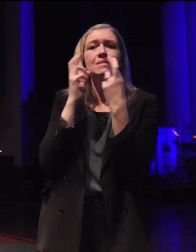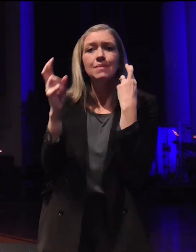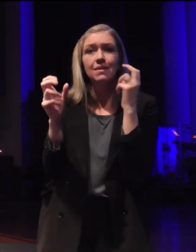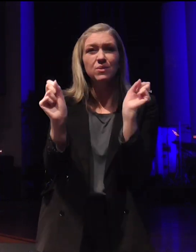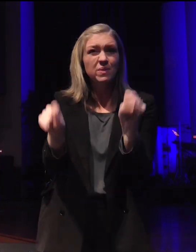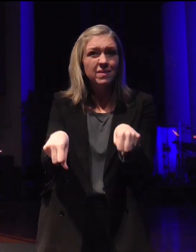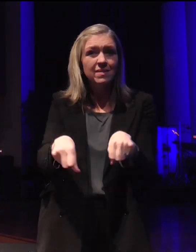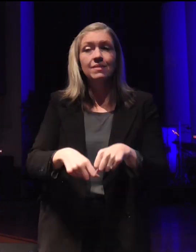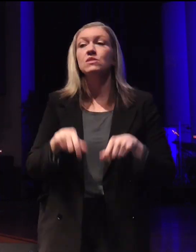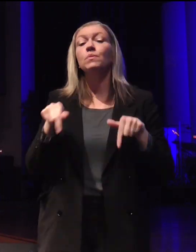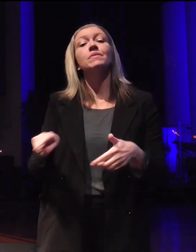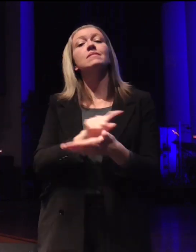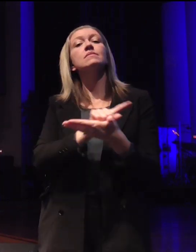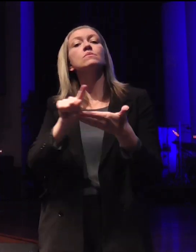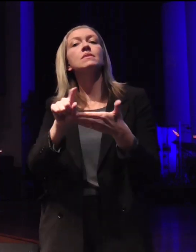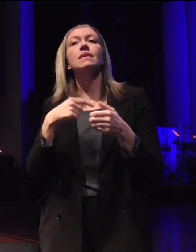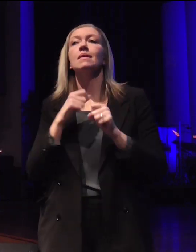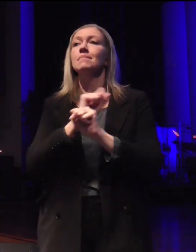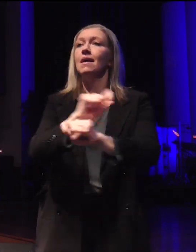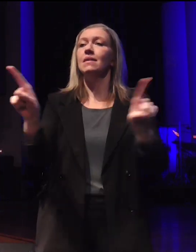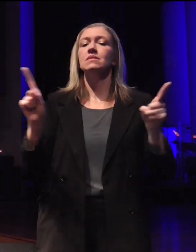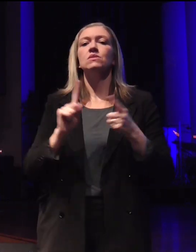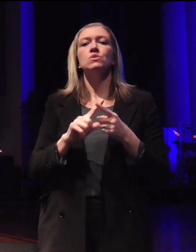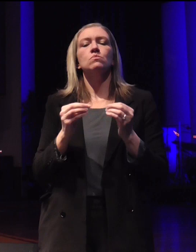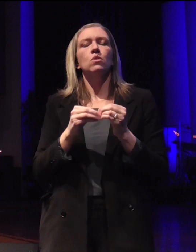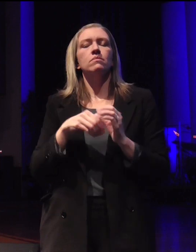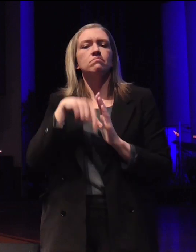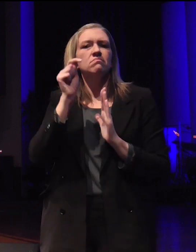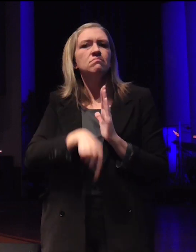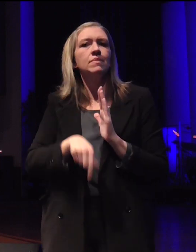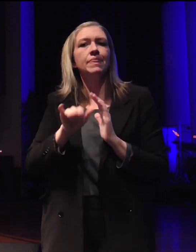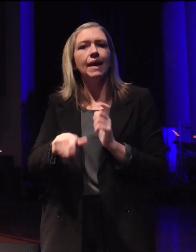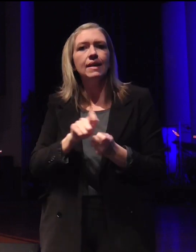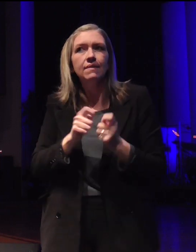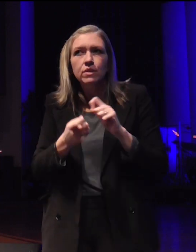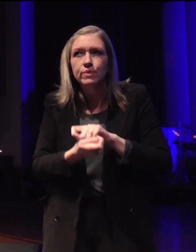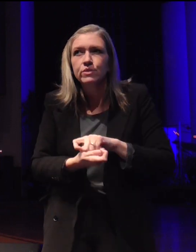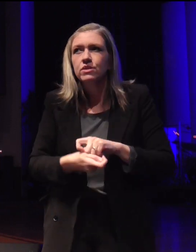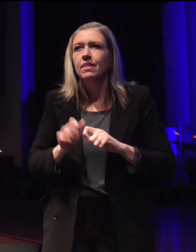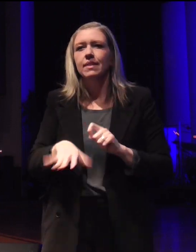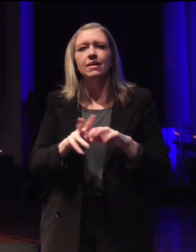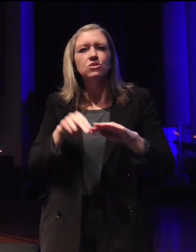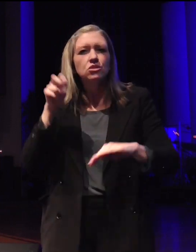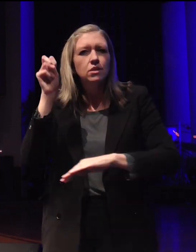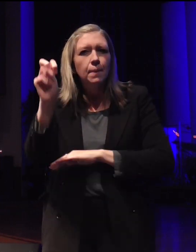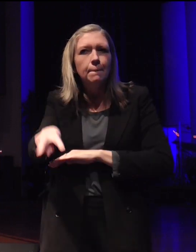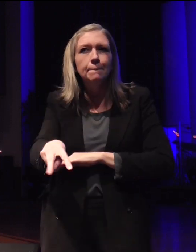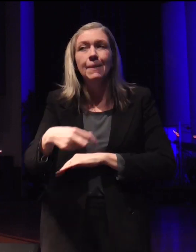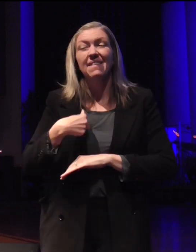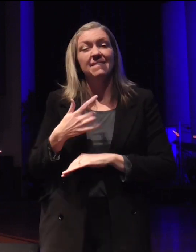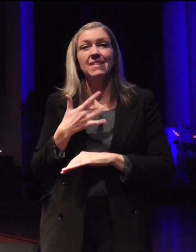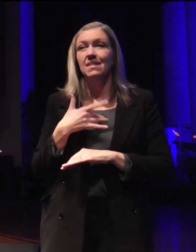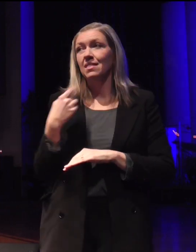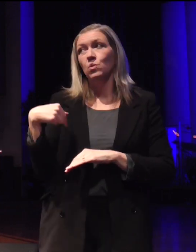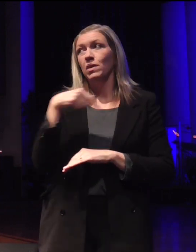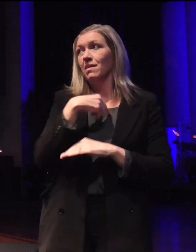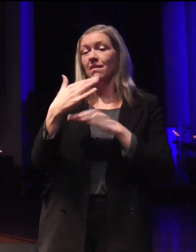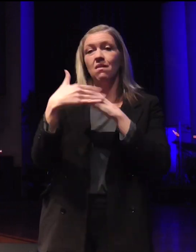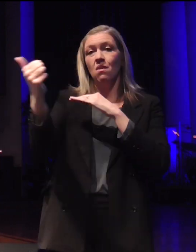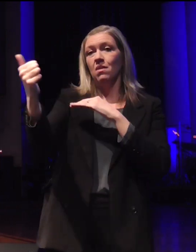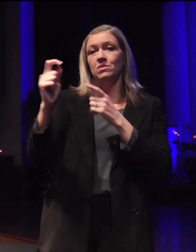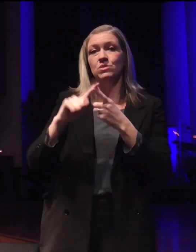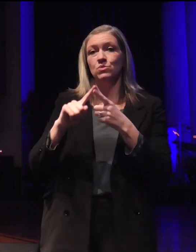us to further that evolution, to take a stand for that evolutionary jump that I think we're being called for in